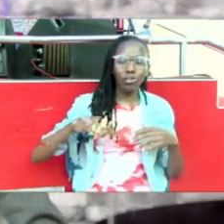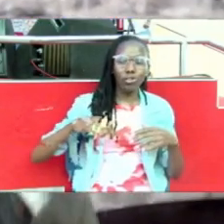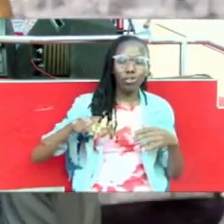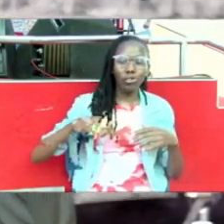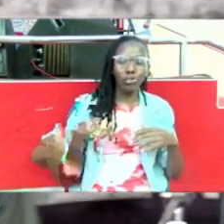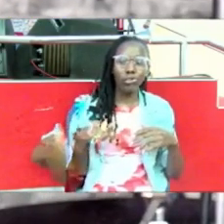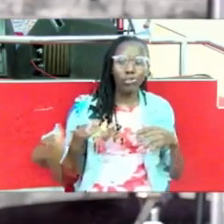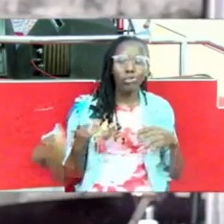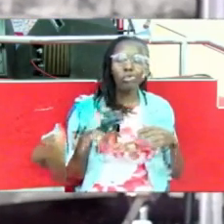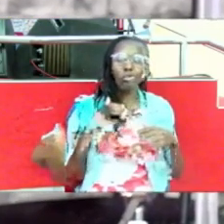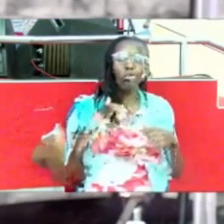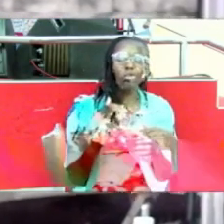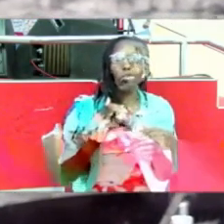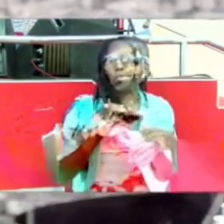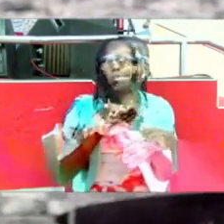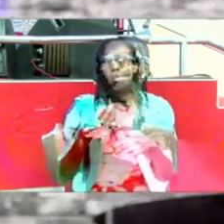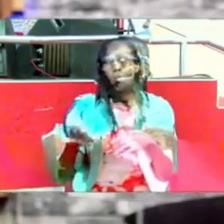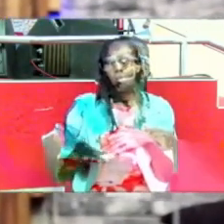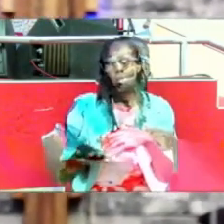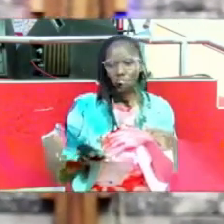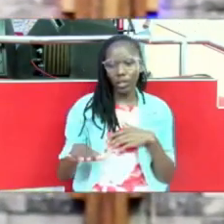than to dwell in the camp of the wicked.